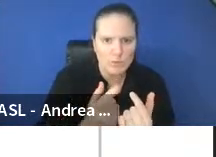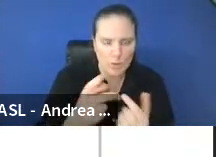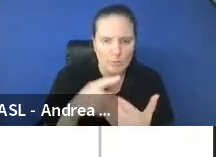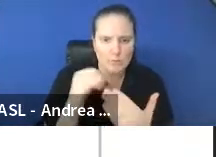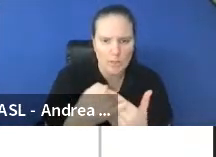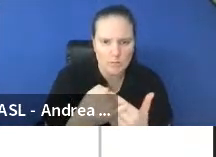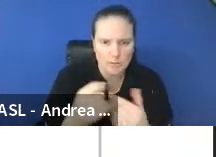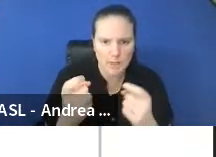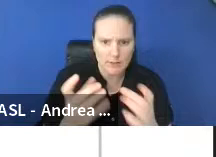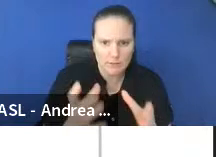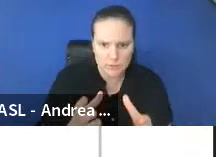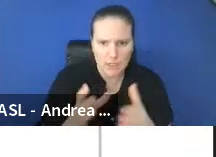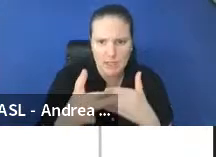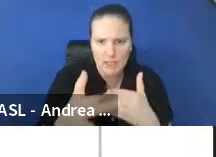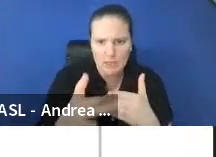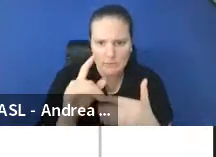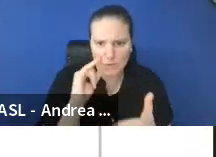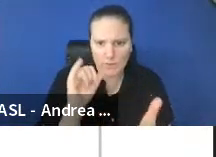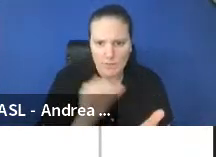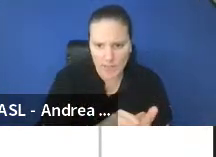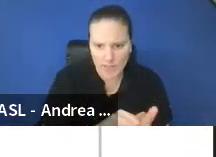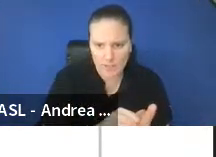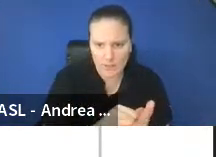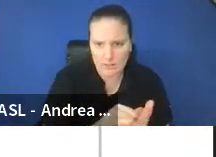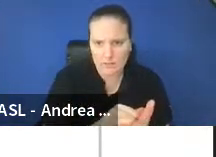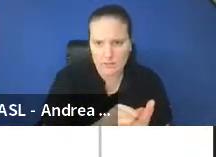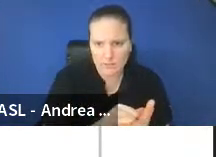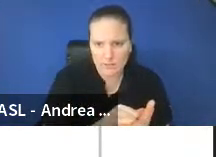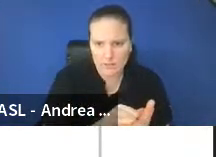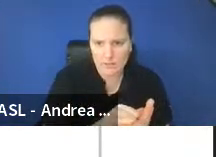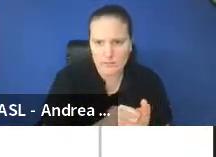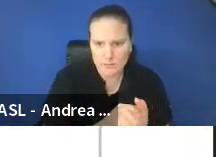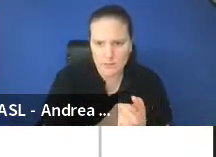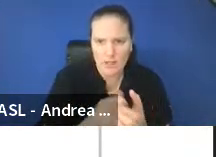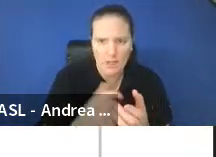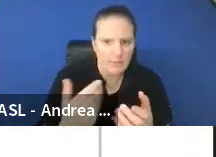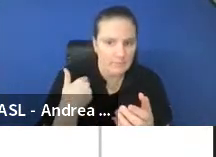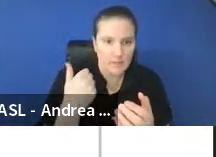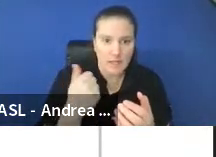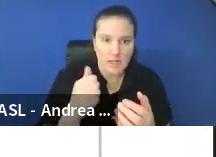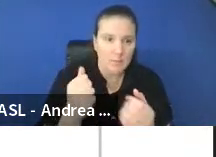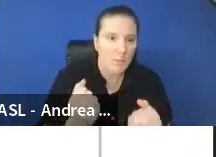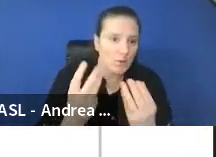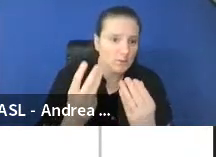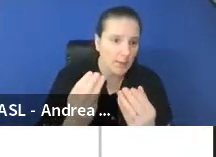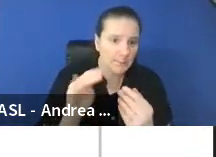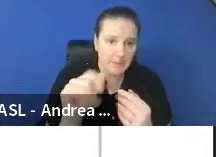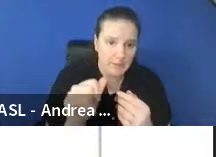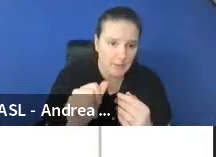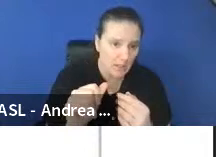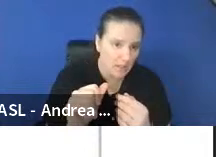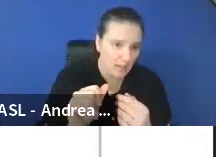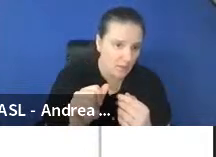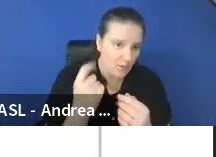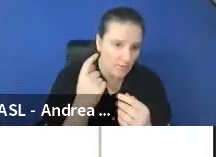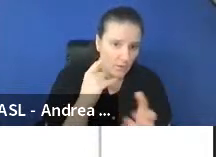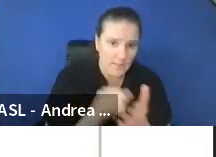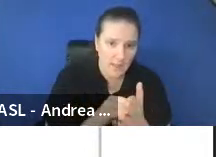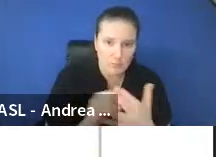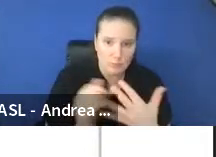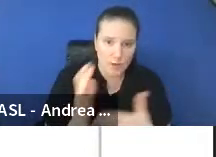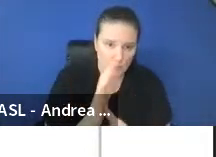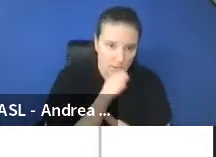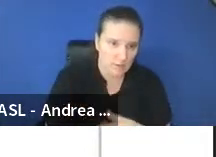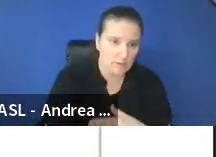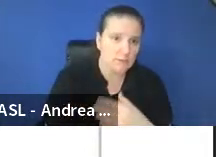the leaders in your agencies, that project manager level group, to make sure we're producing a multimedia solution that's in accordance with your priorities,